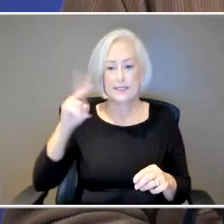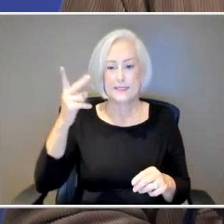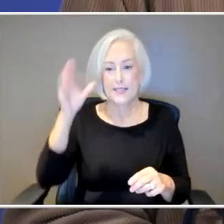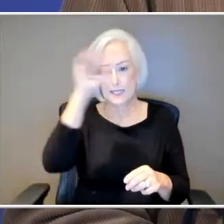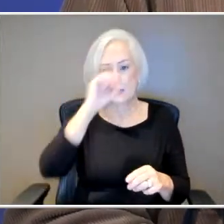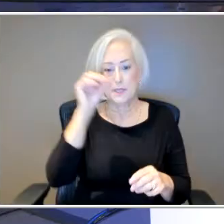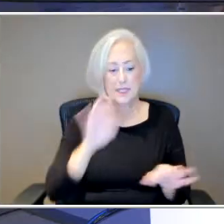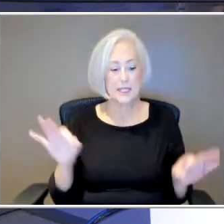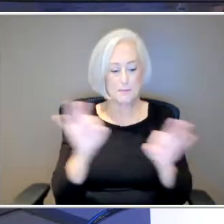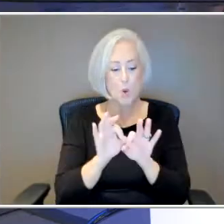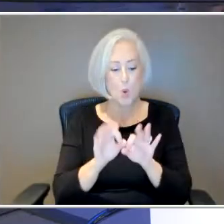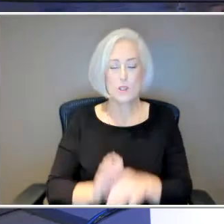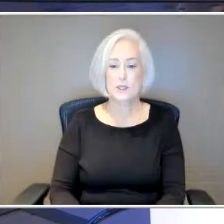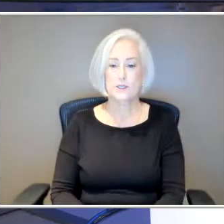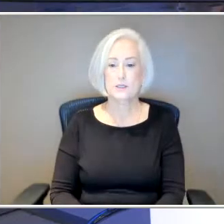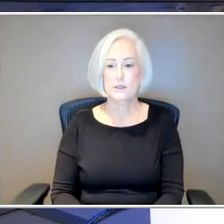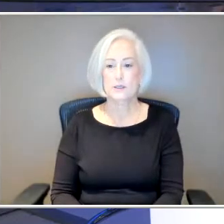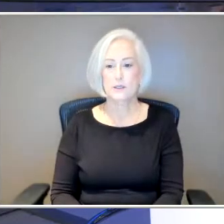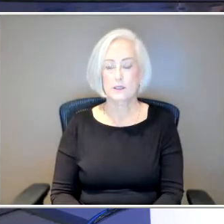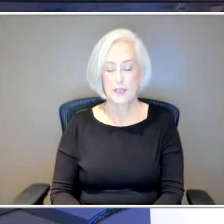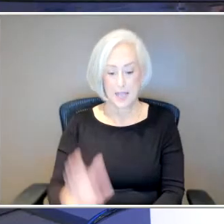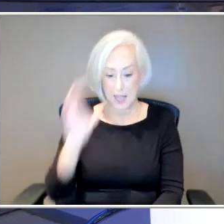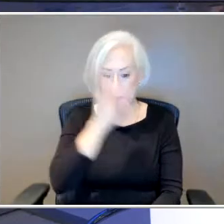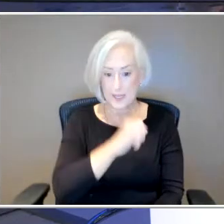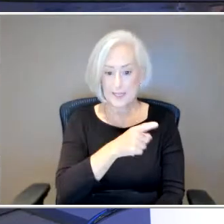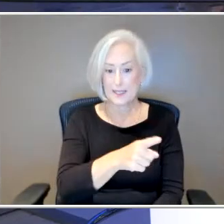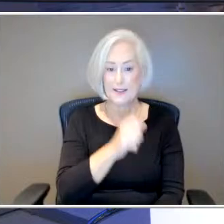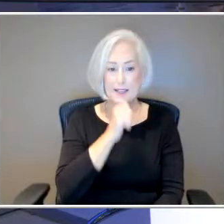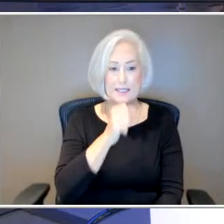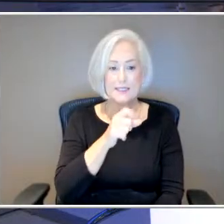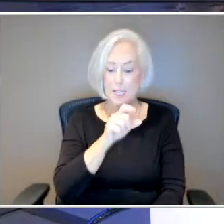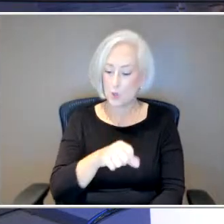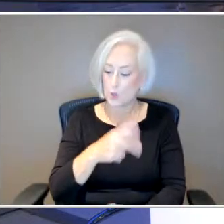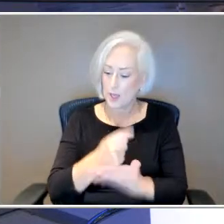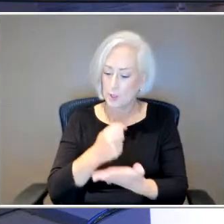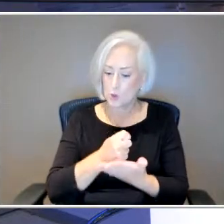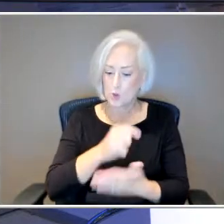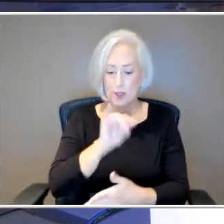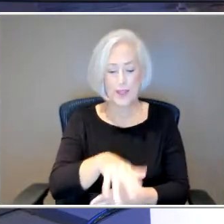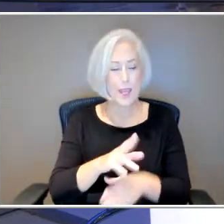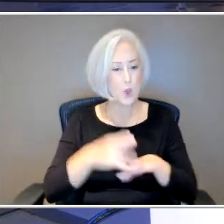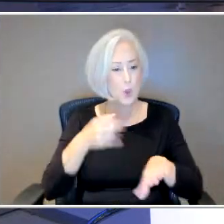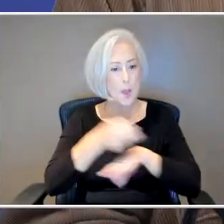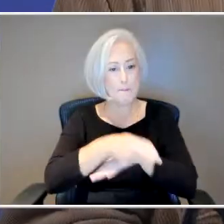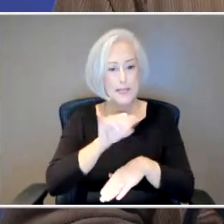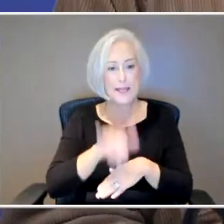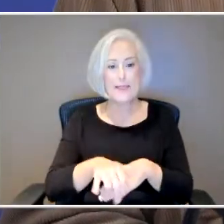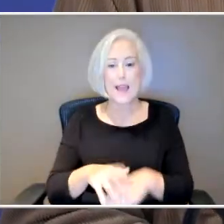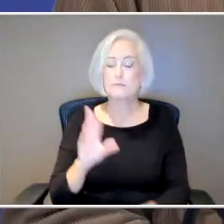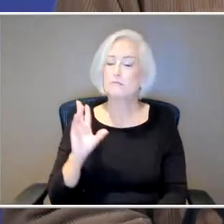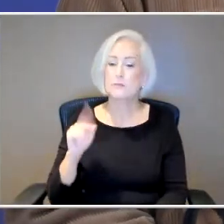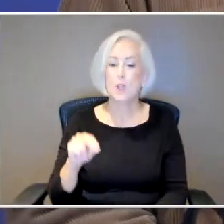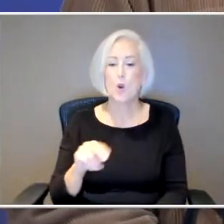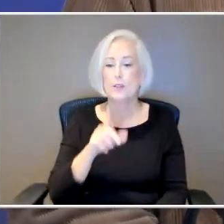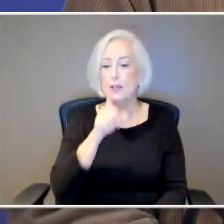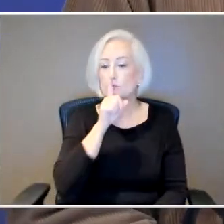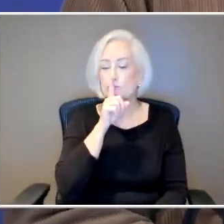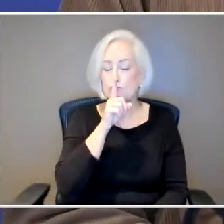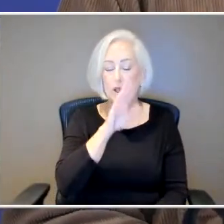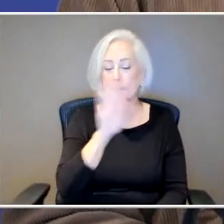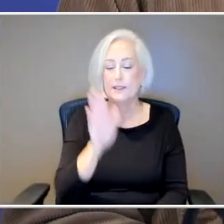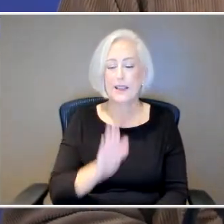Certainly nobody there told you it's treatable and beatable. No, they didn't. Wow. They didn't even say I was going to live through it. Oh my goodness.